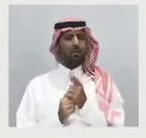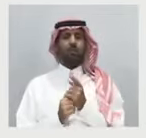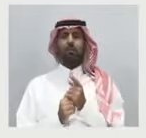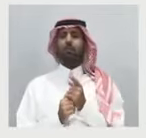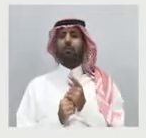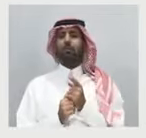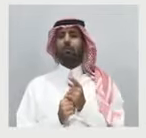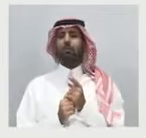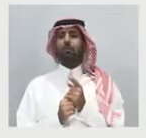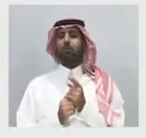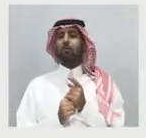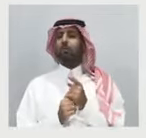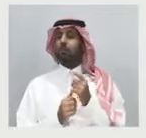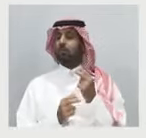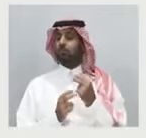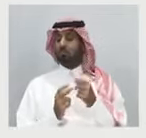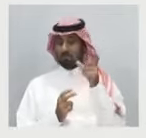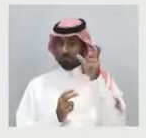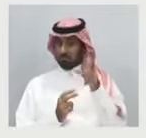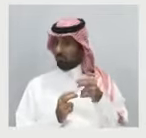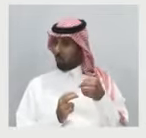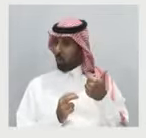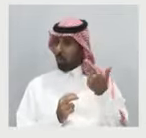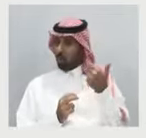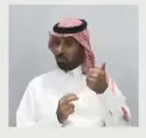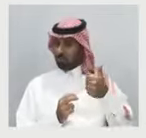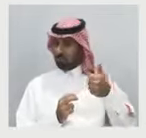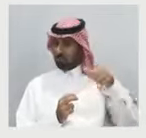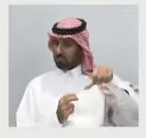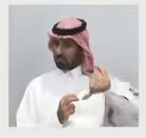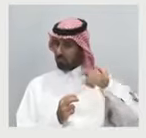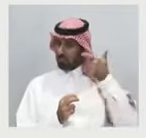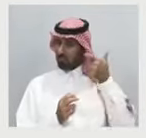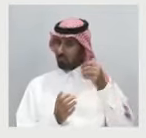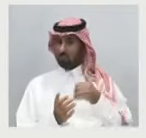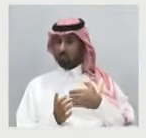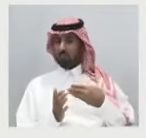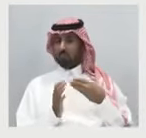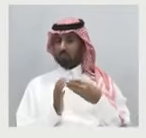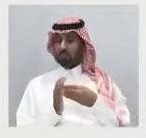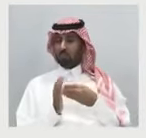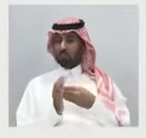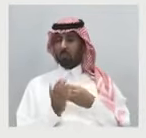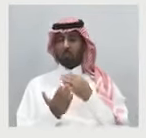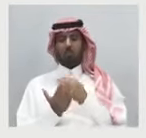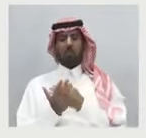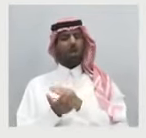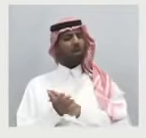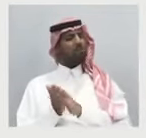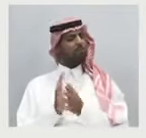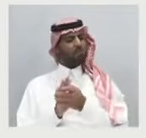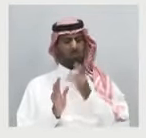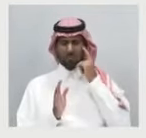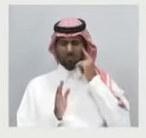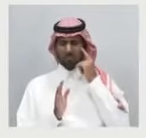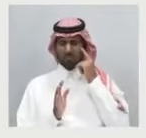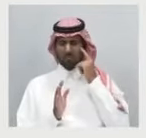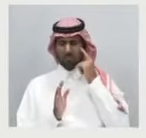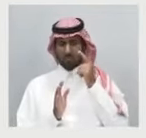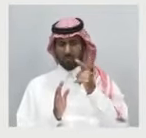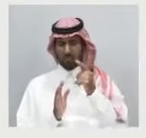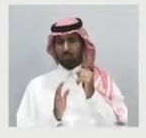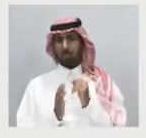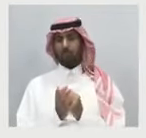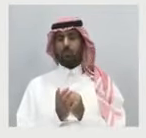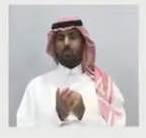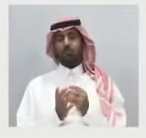about qualifications. Whether you are a graduate, you have a course, no. Just graduate, just